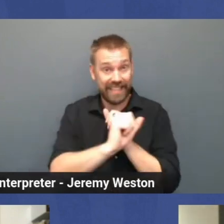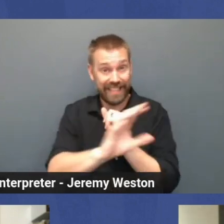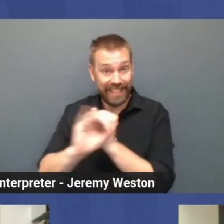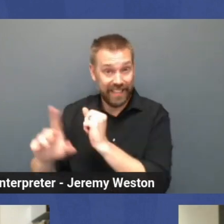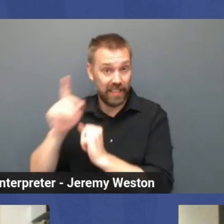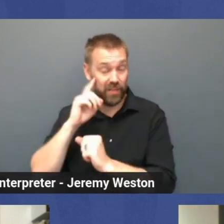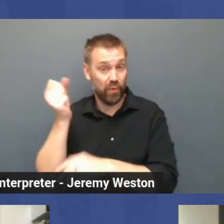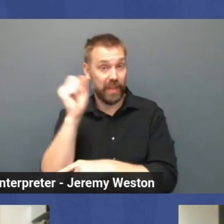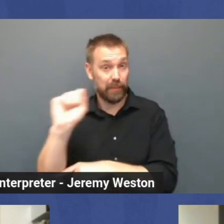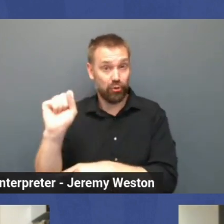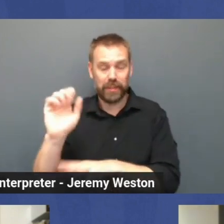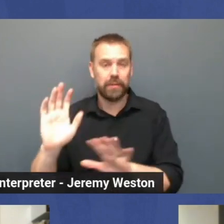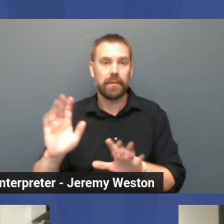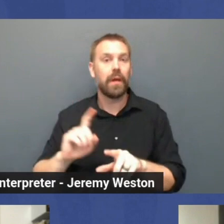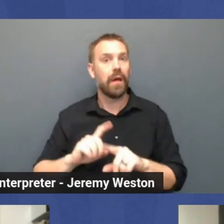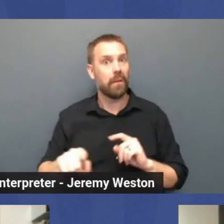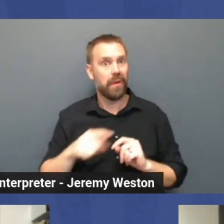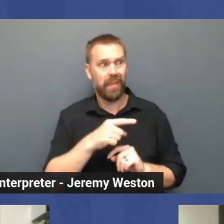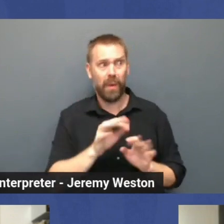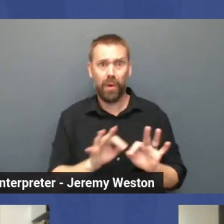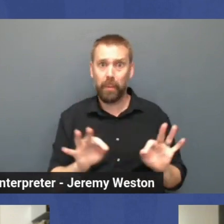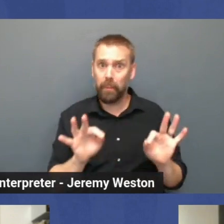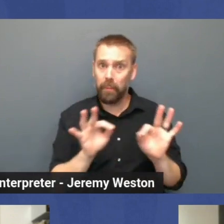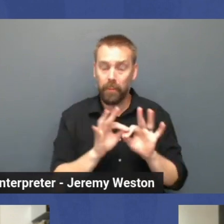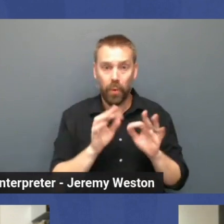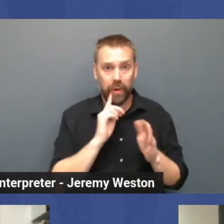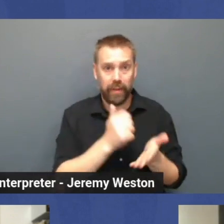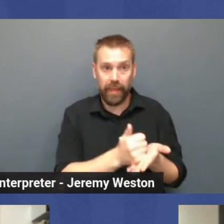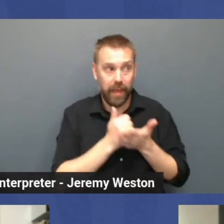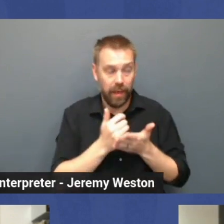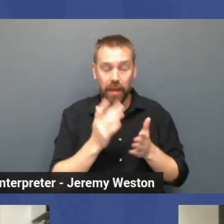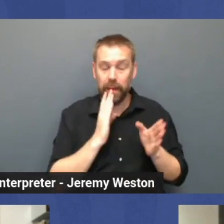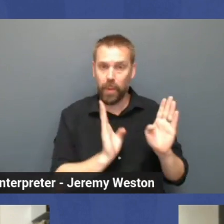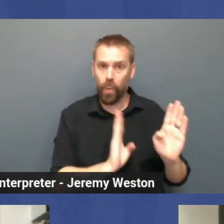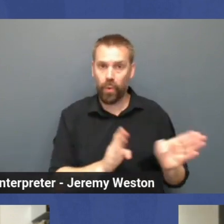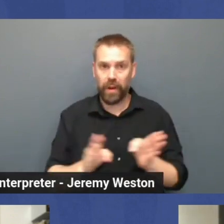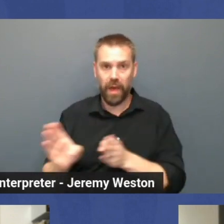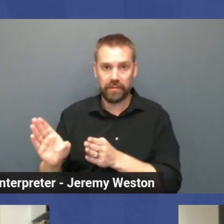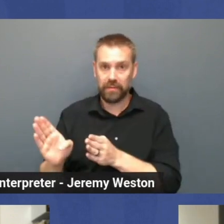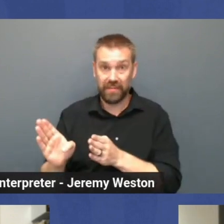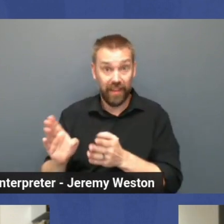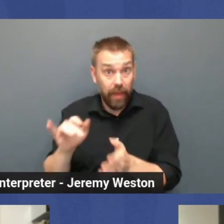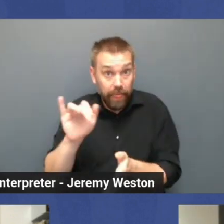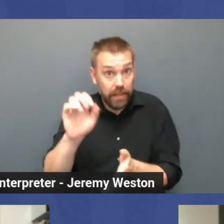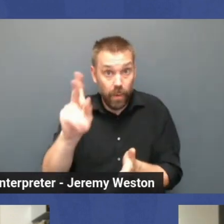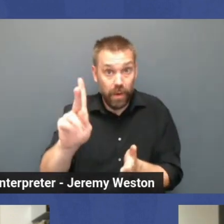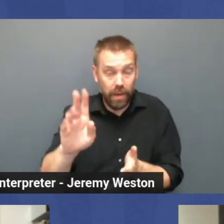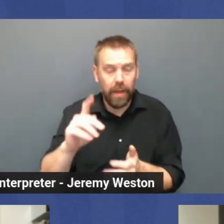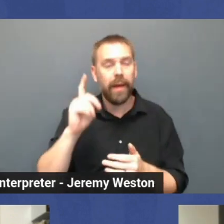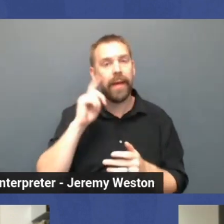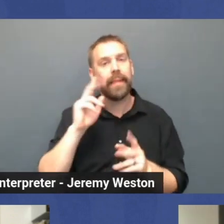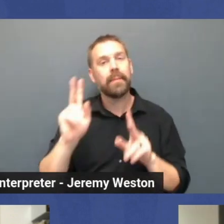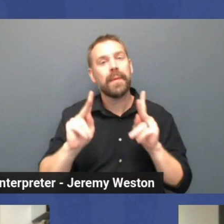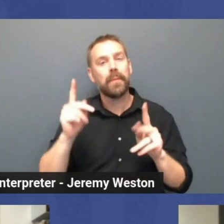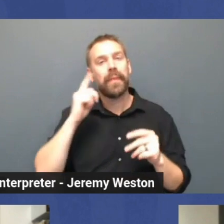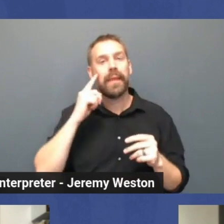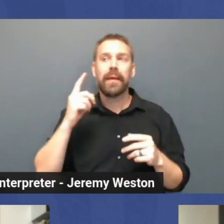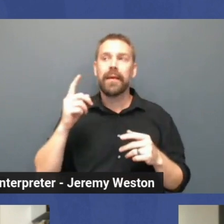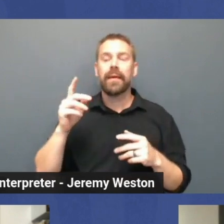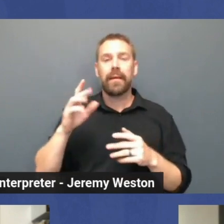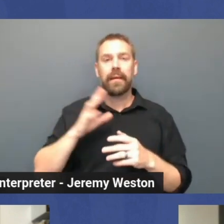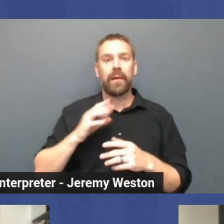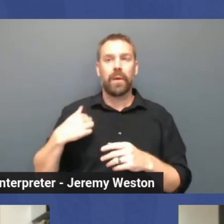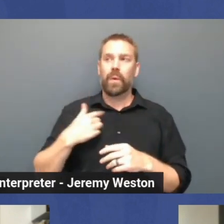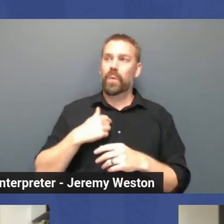in organizing it. That's okay. I think a lot of people in this world think that when we fight against censorship and things of this